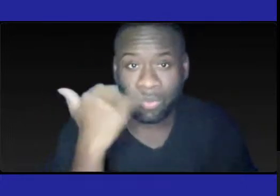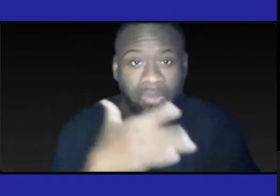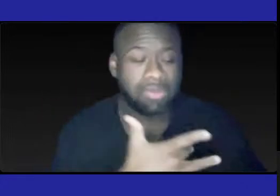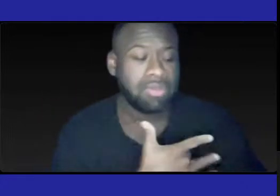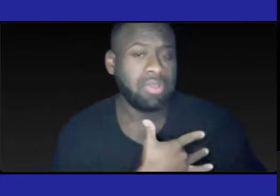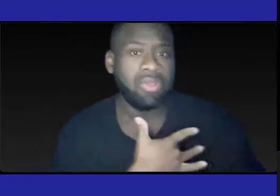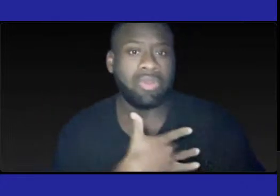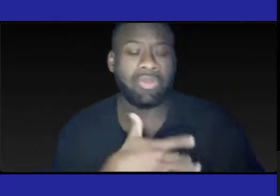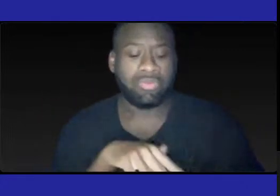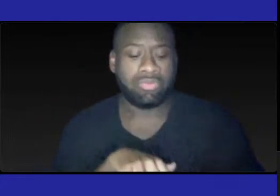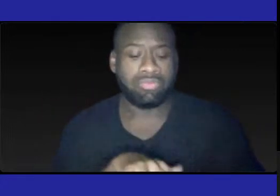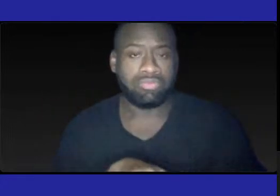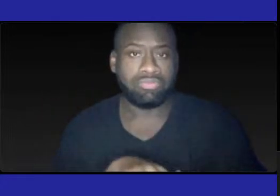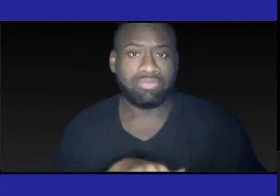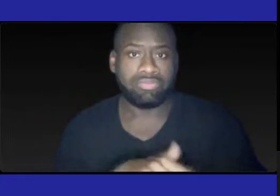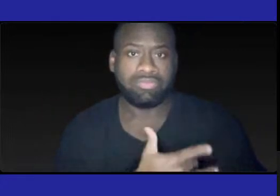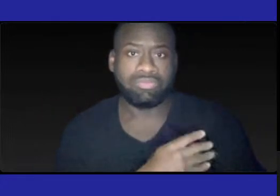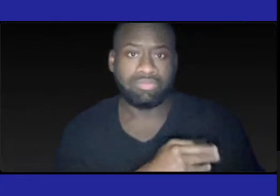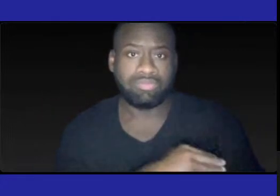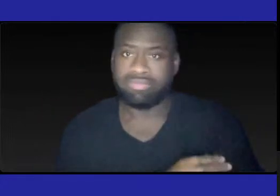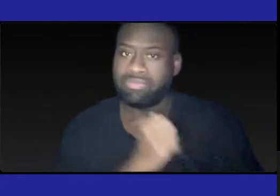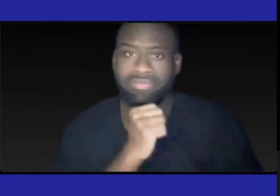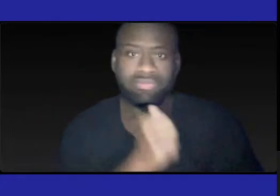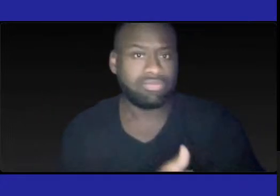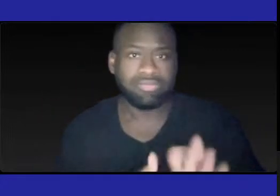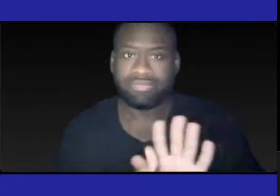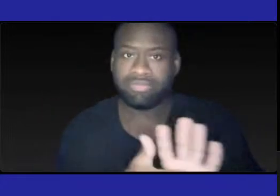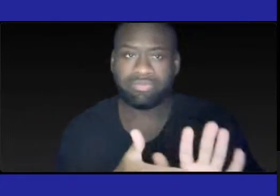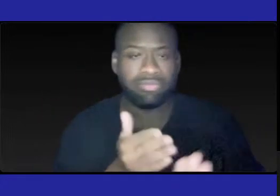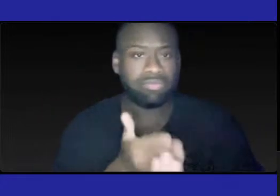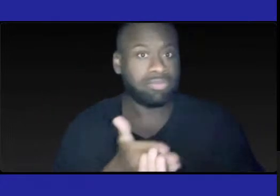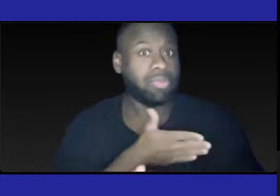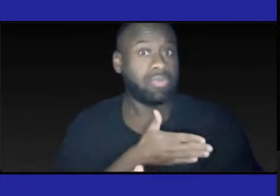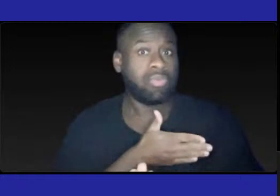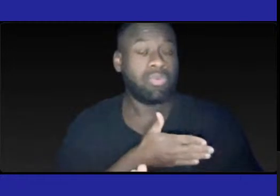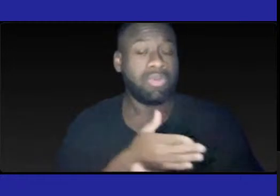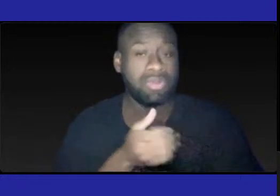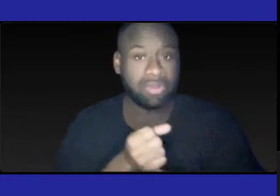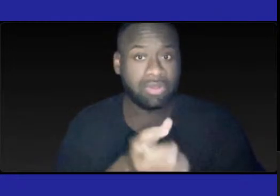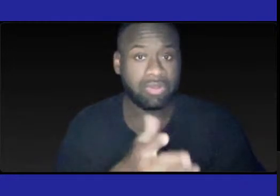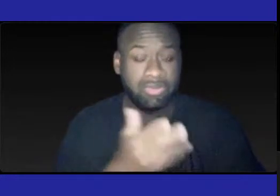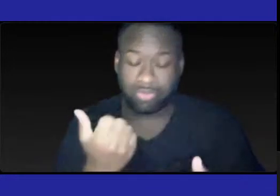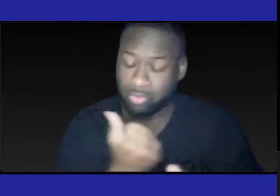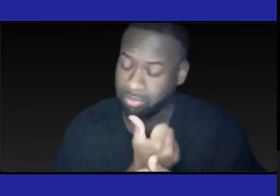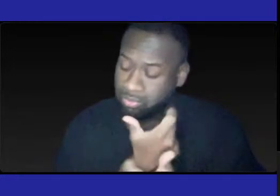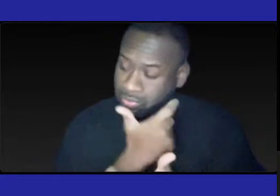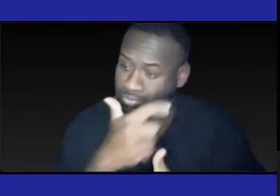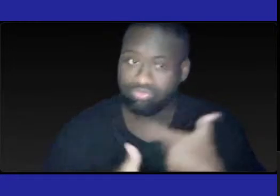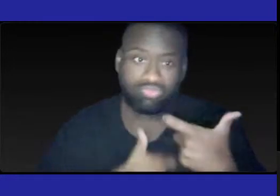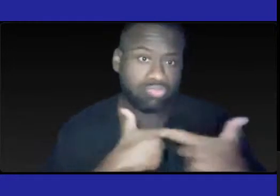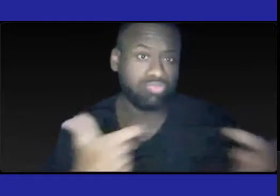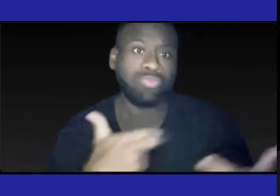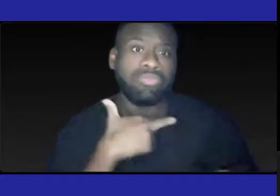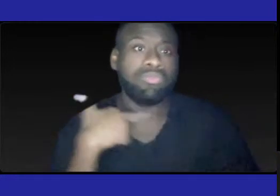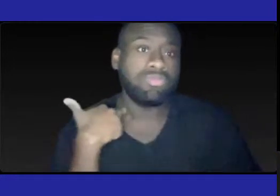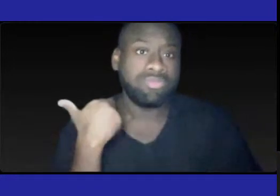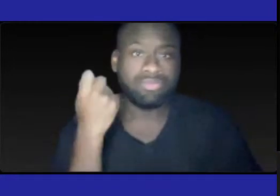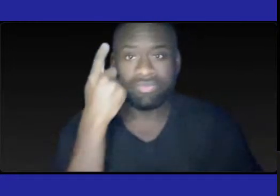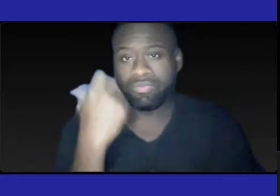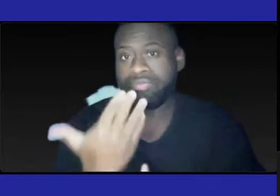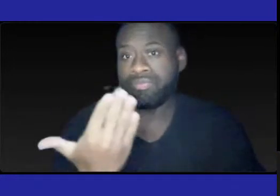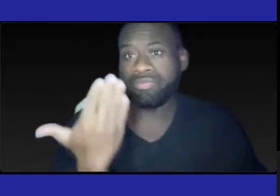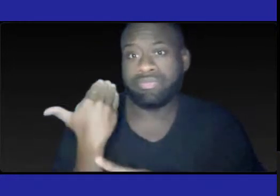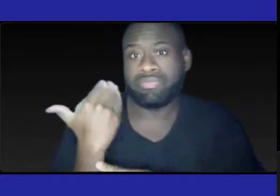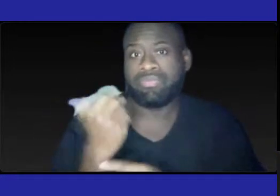cardiomyopathy was not diagnosed, and that poses a huge risk. As I said, in addition, we have many, many, many